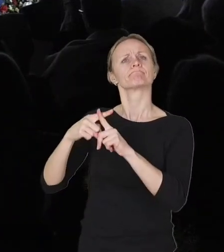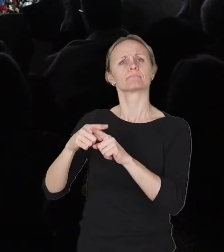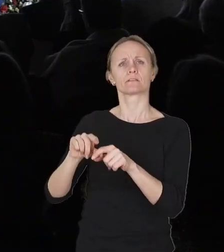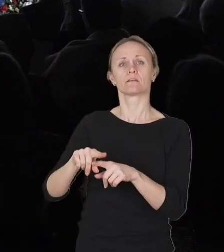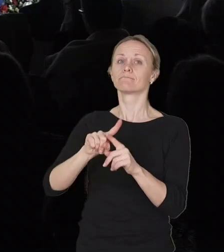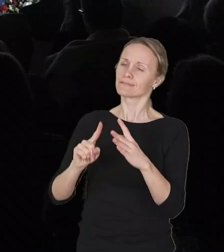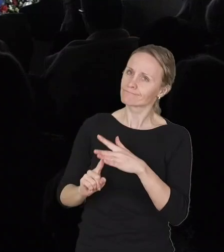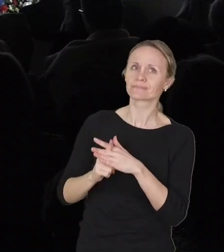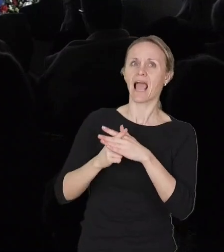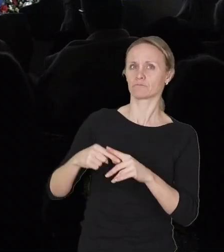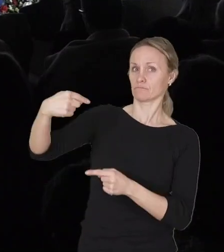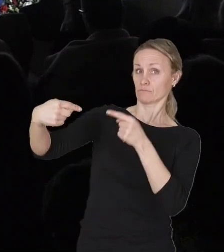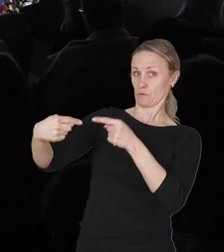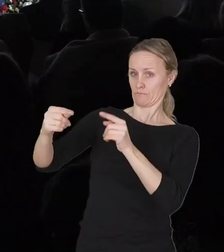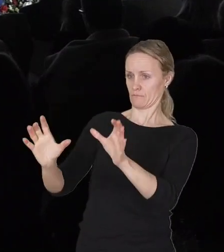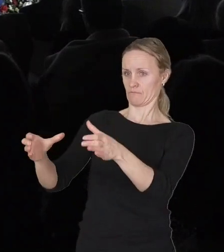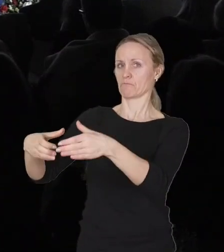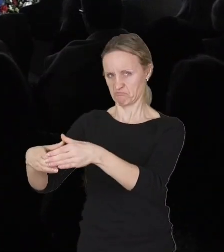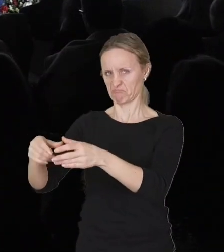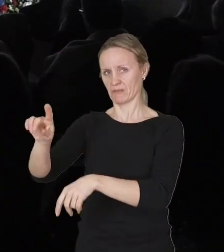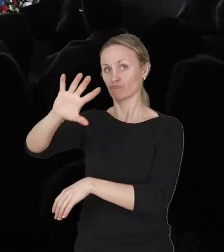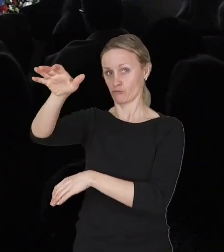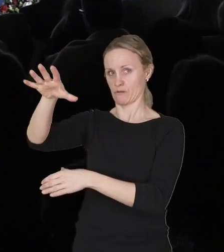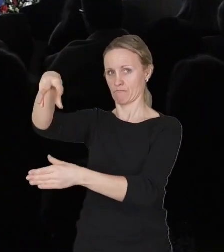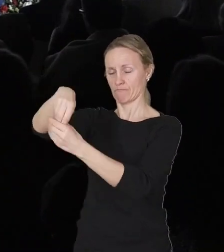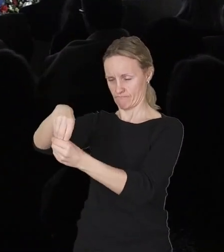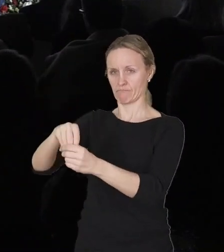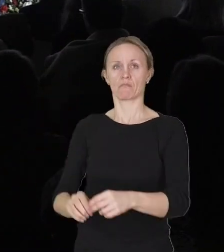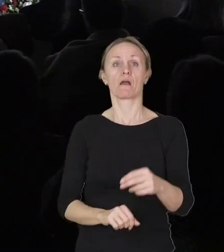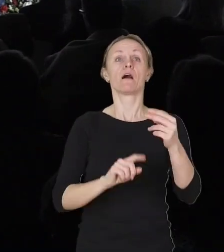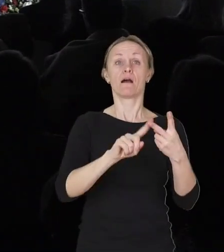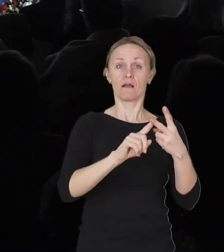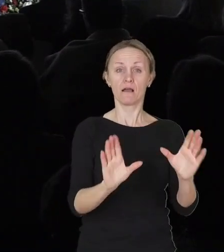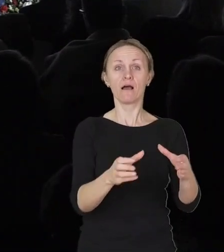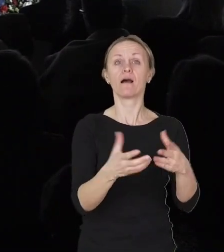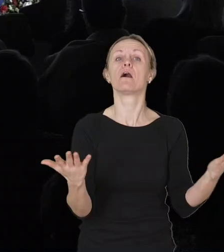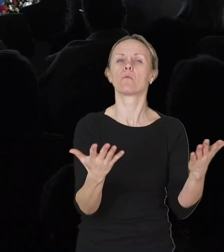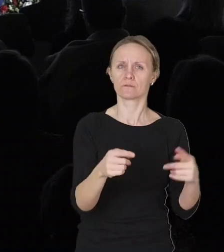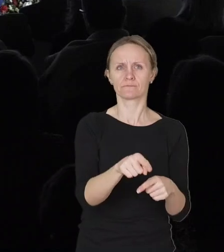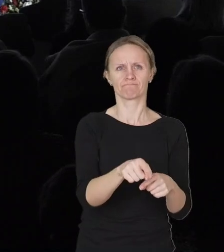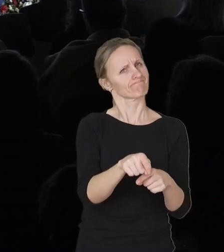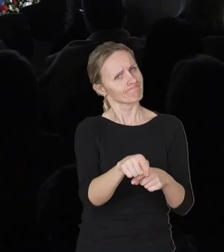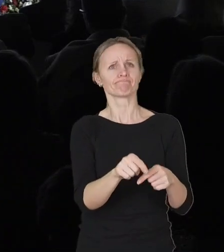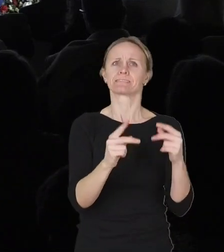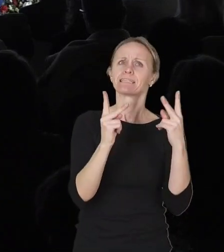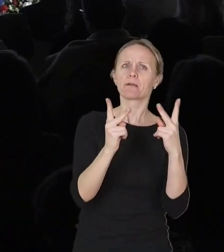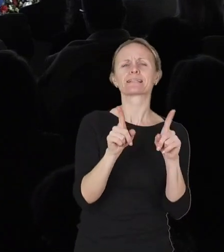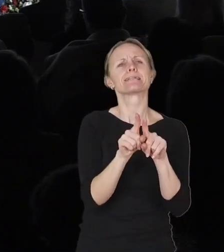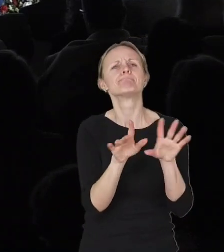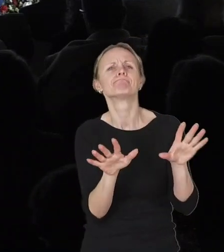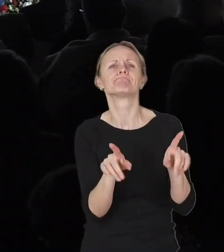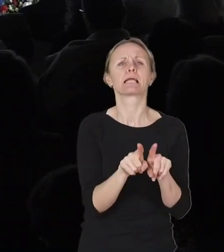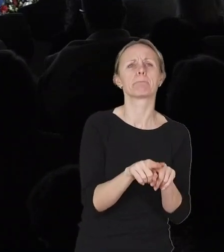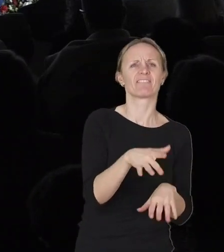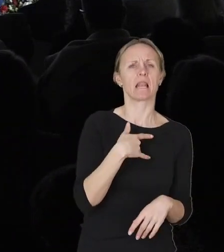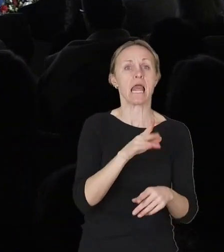where we need to wake them up because they were stagnating for years, even declining. And then